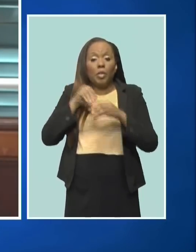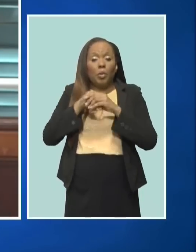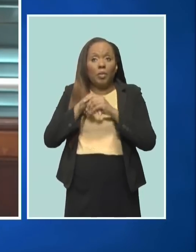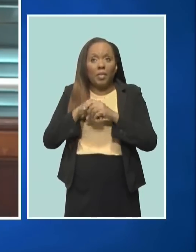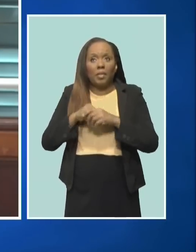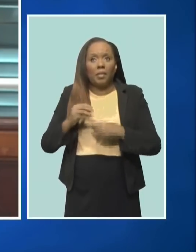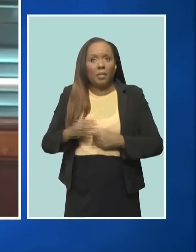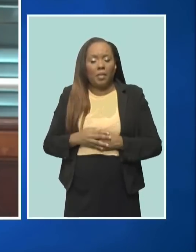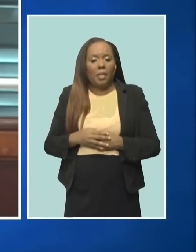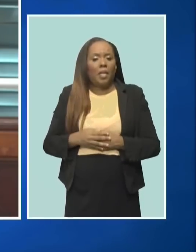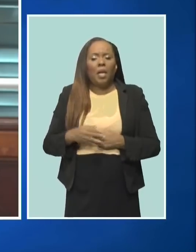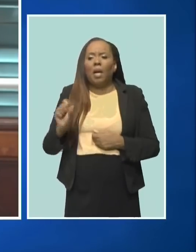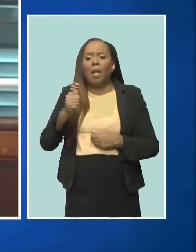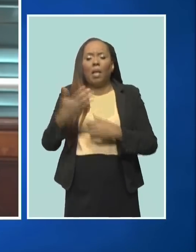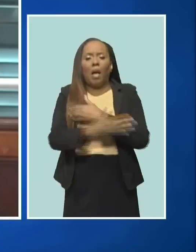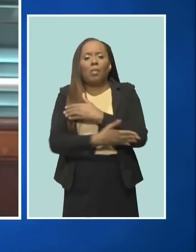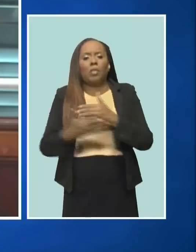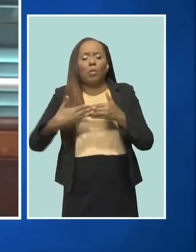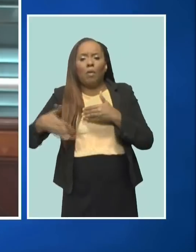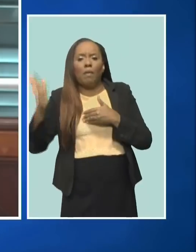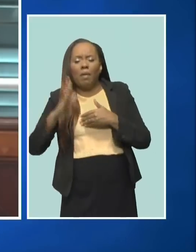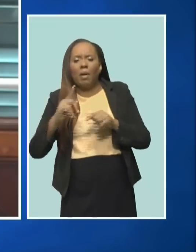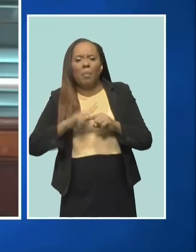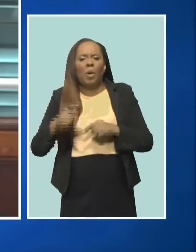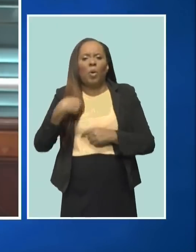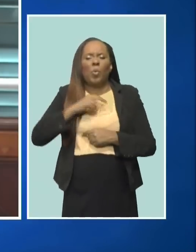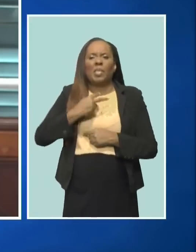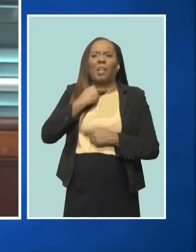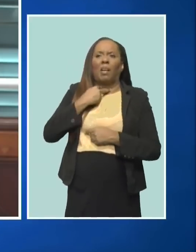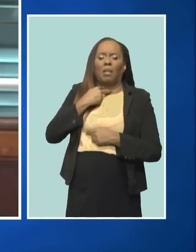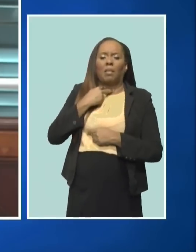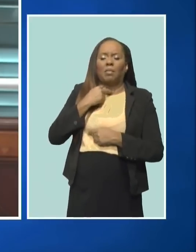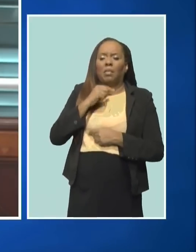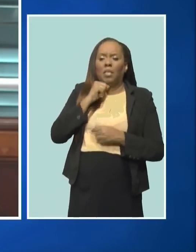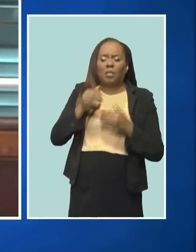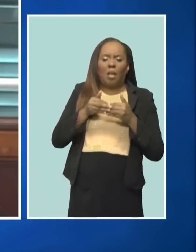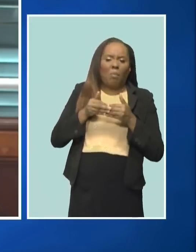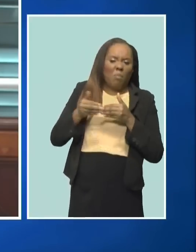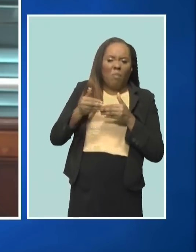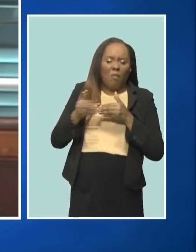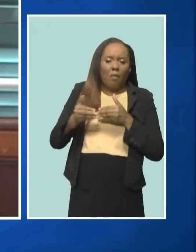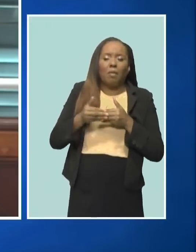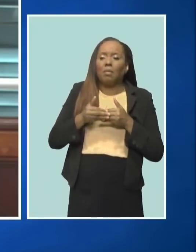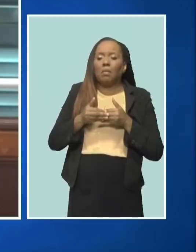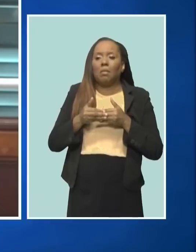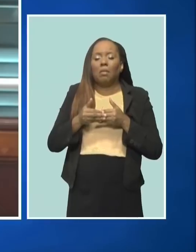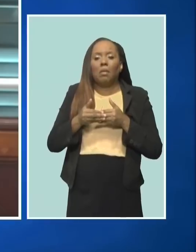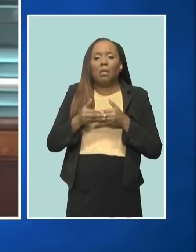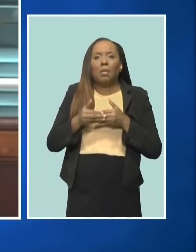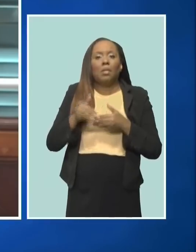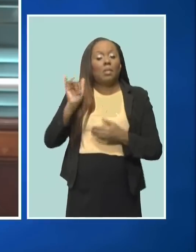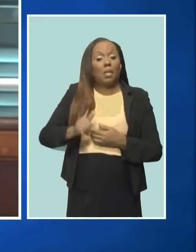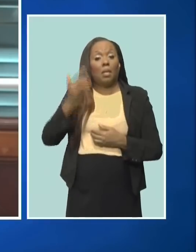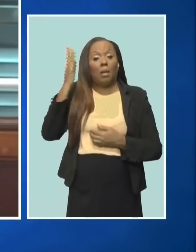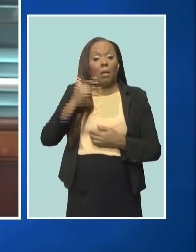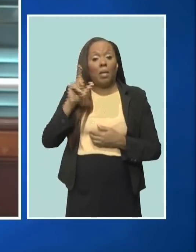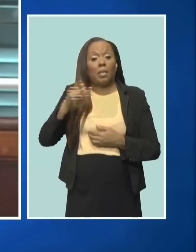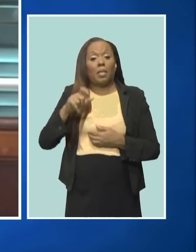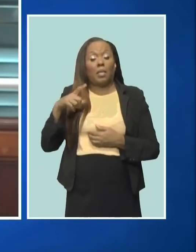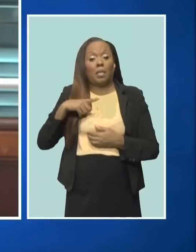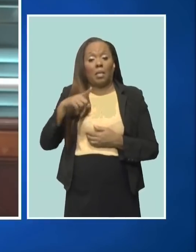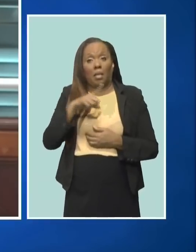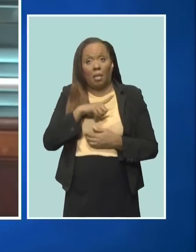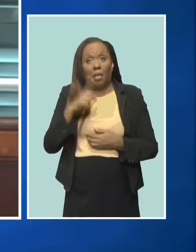forward? It don't make sense. And that is why, ma'am, this legislation is required to repeal